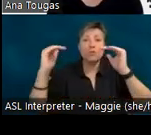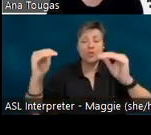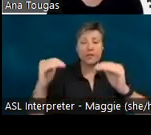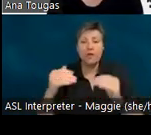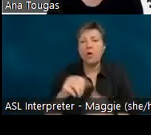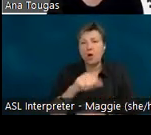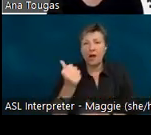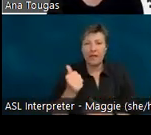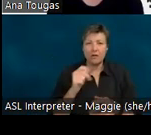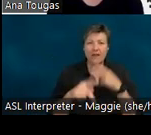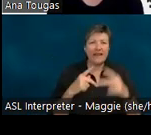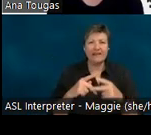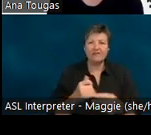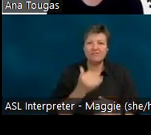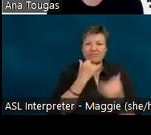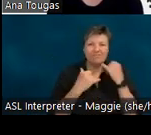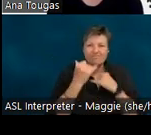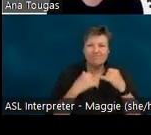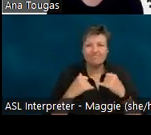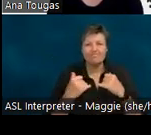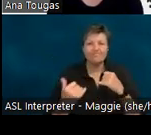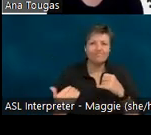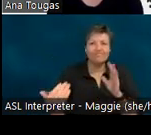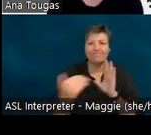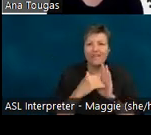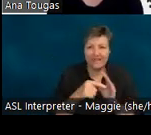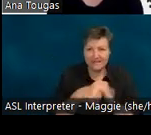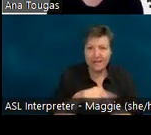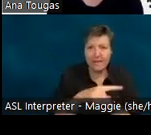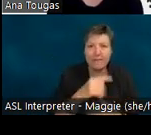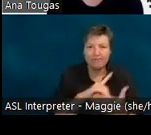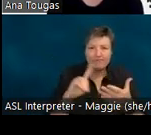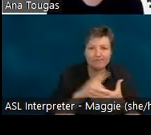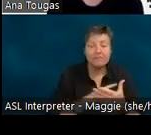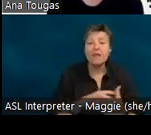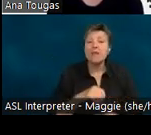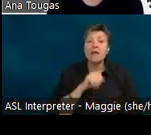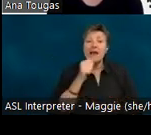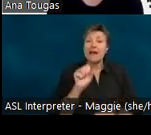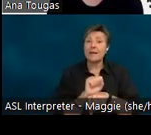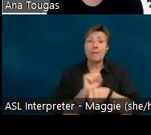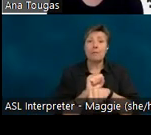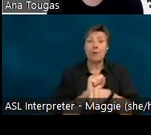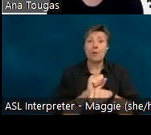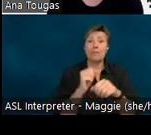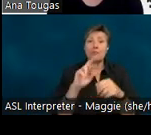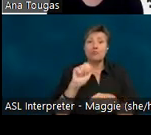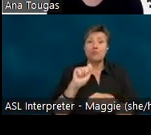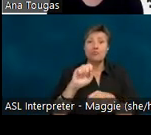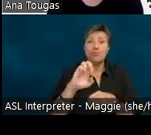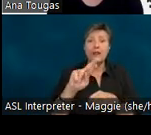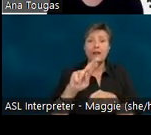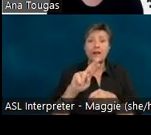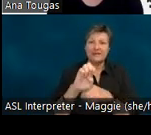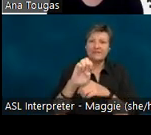due to their identity as a trans person or as a non-binary person. And the unemployment rate among trans folks is 3 times higher than that of the general